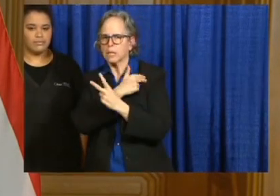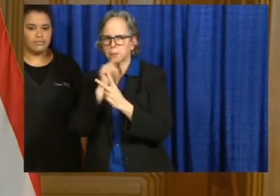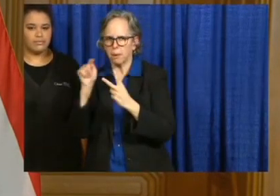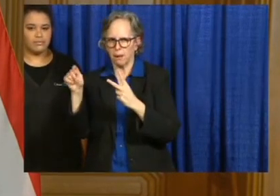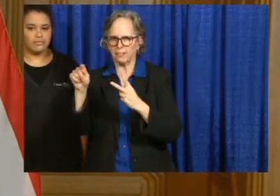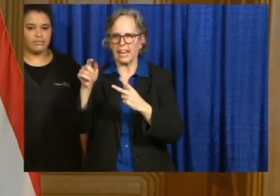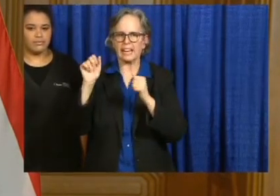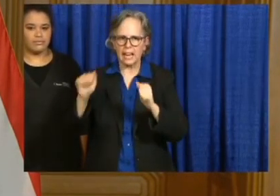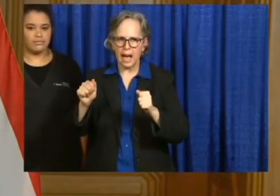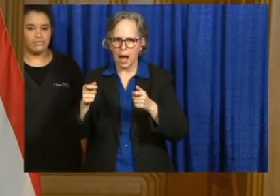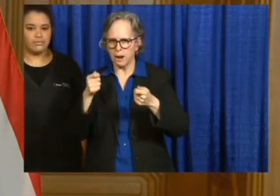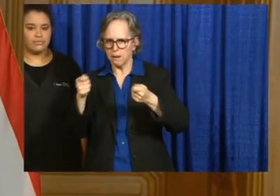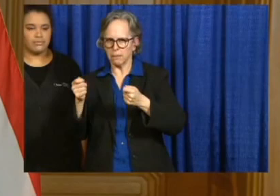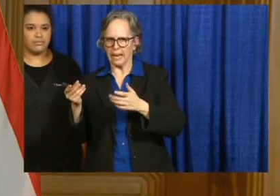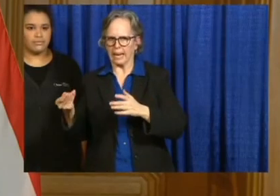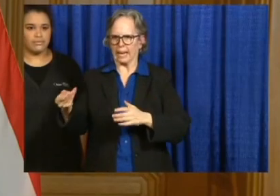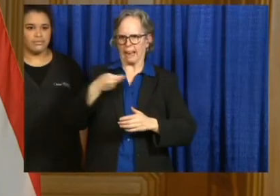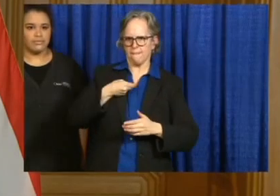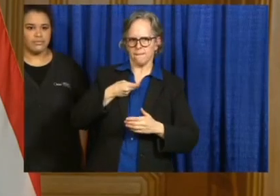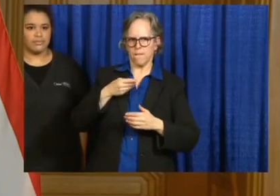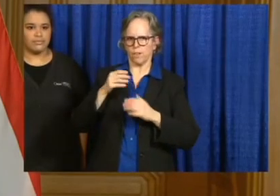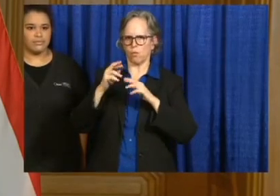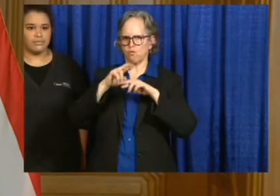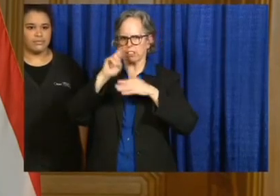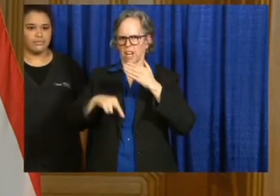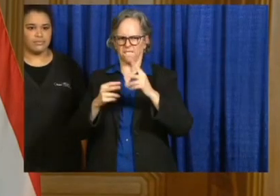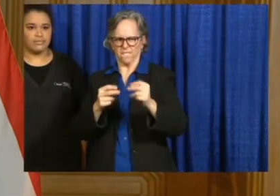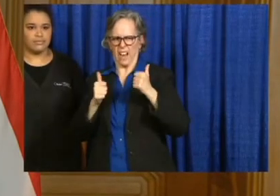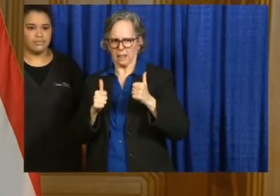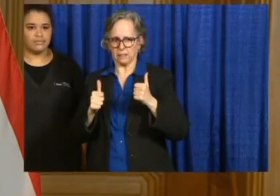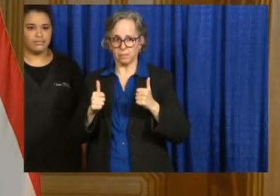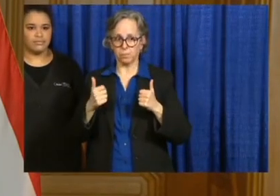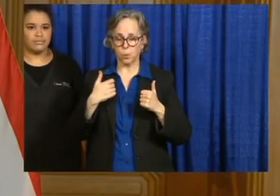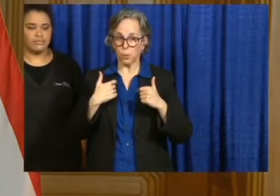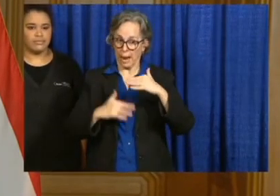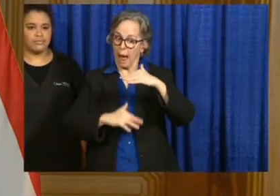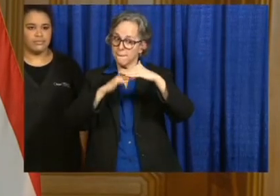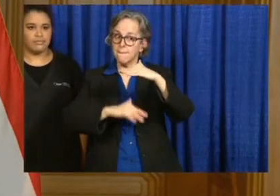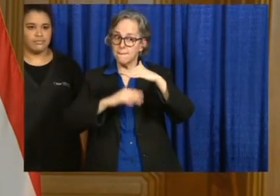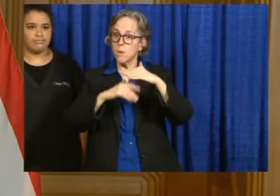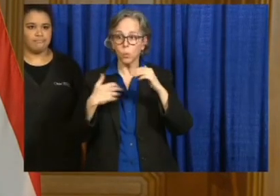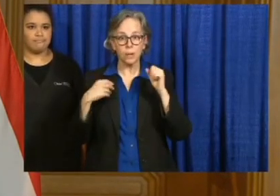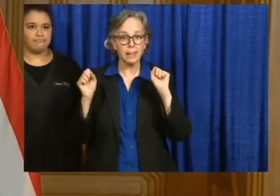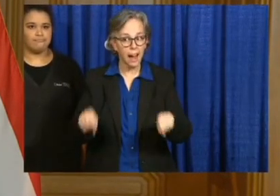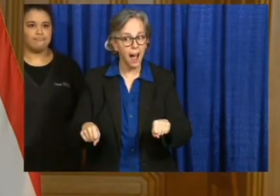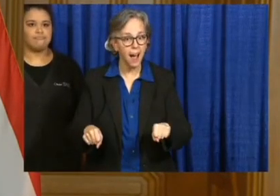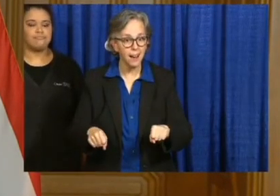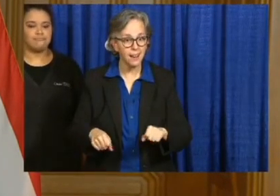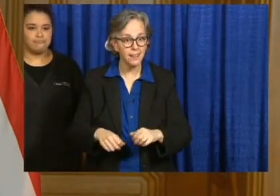turn that around. We still have capacity, as you heard from Dr. Acton. Thank you very much.